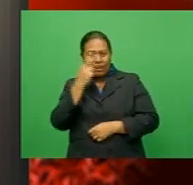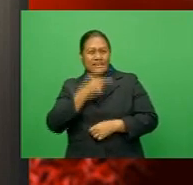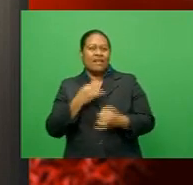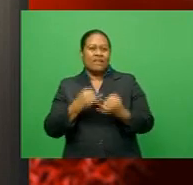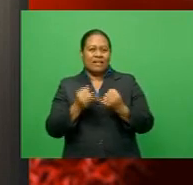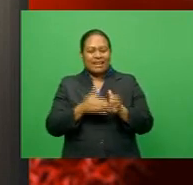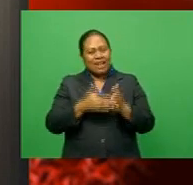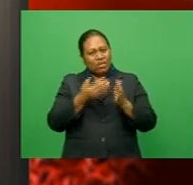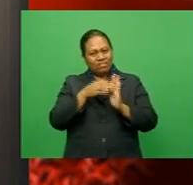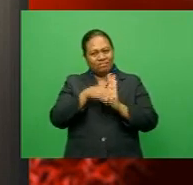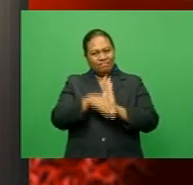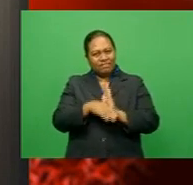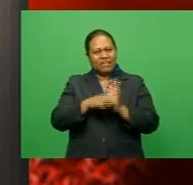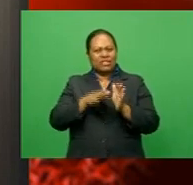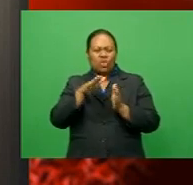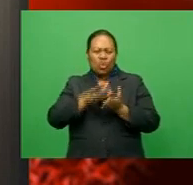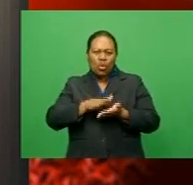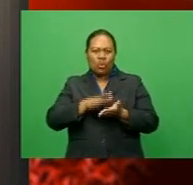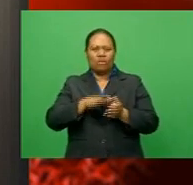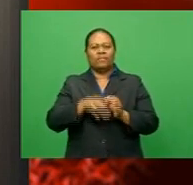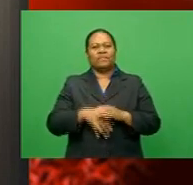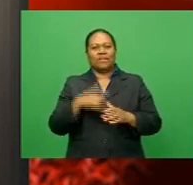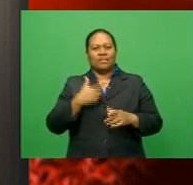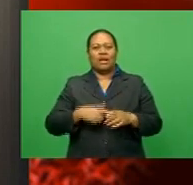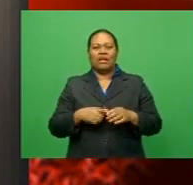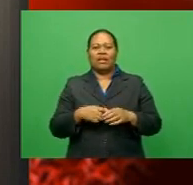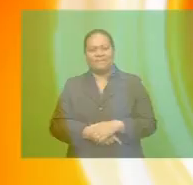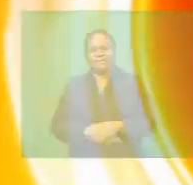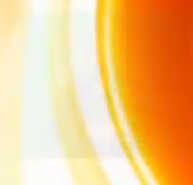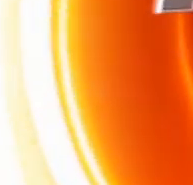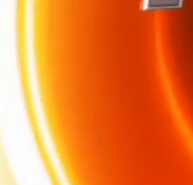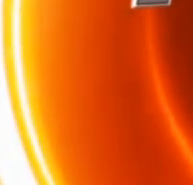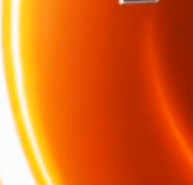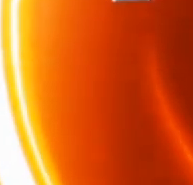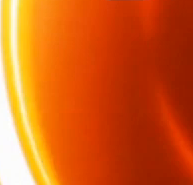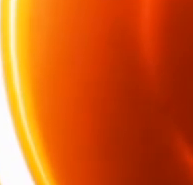low in elite sports events, according to a UK doctor.